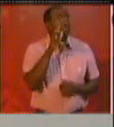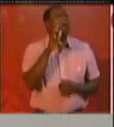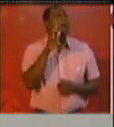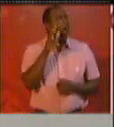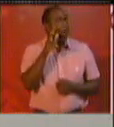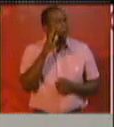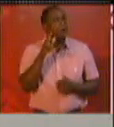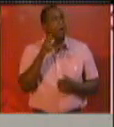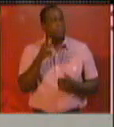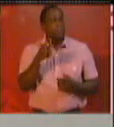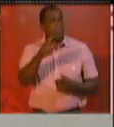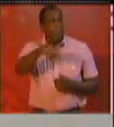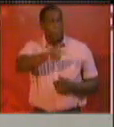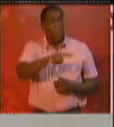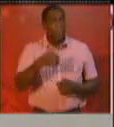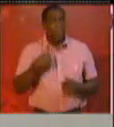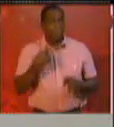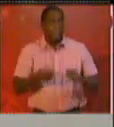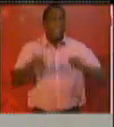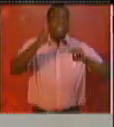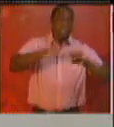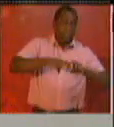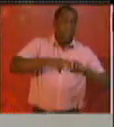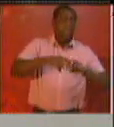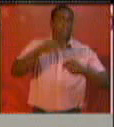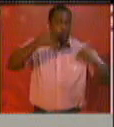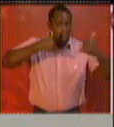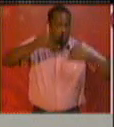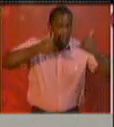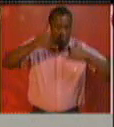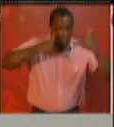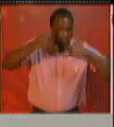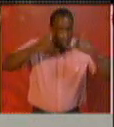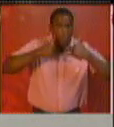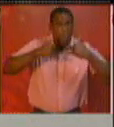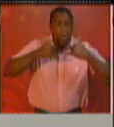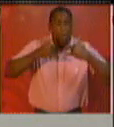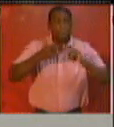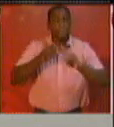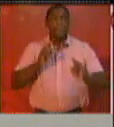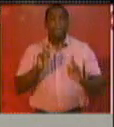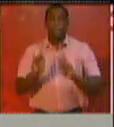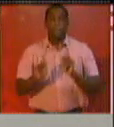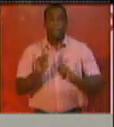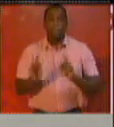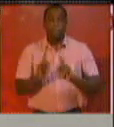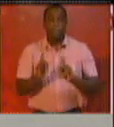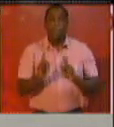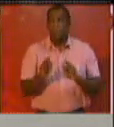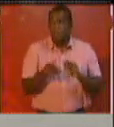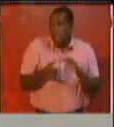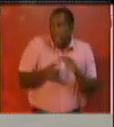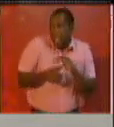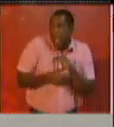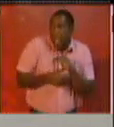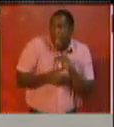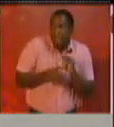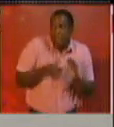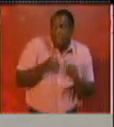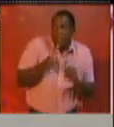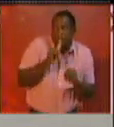increased calls for persons who have become closet drinkers in terms of dealing